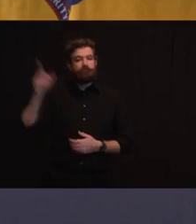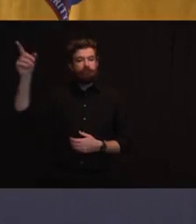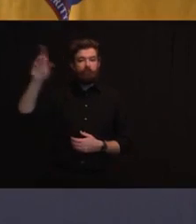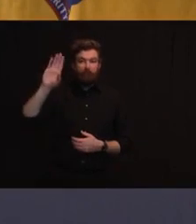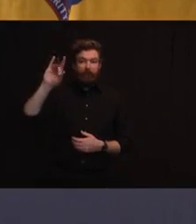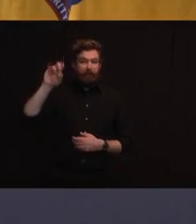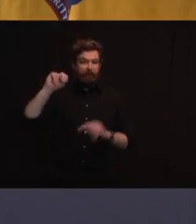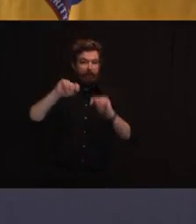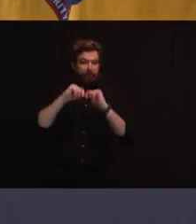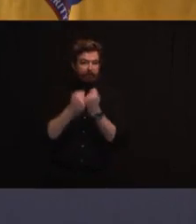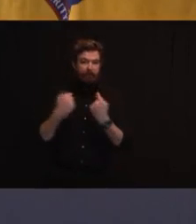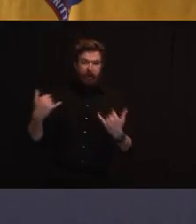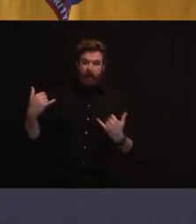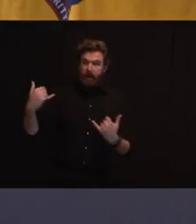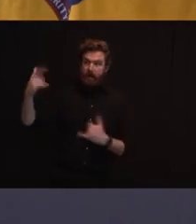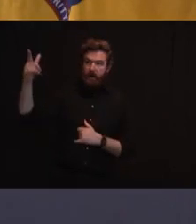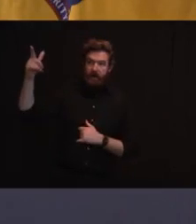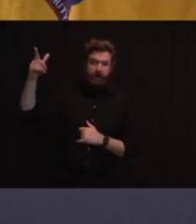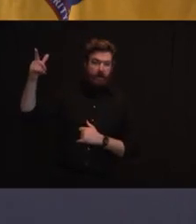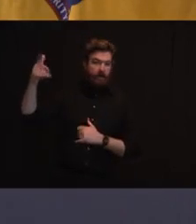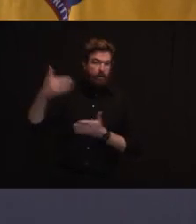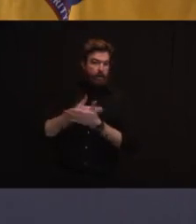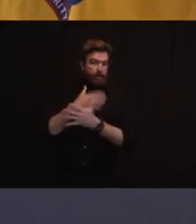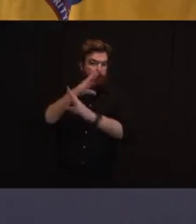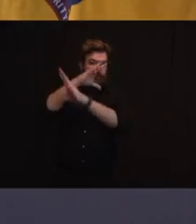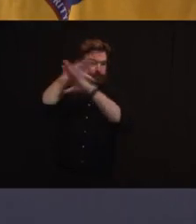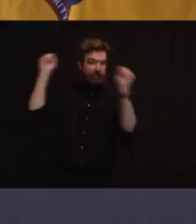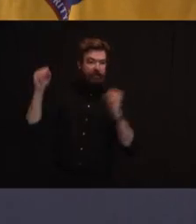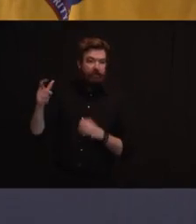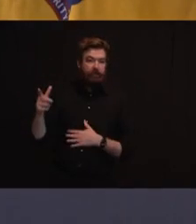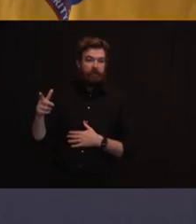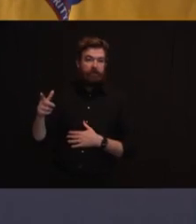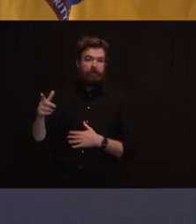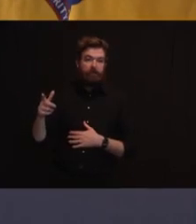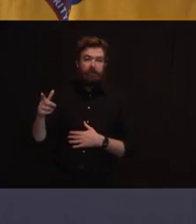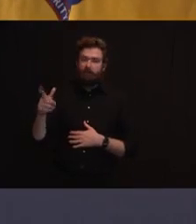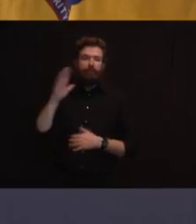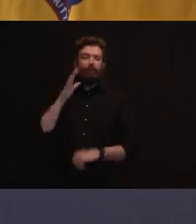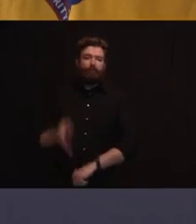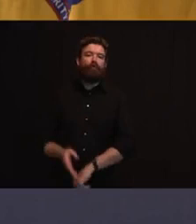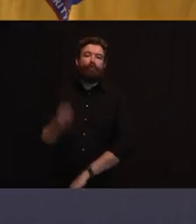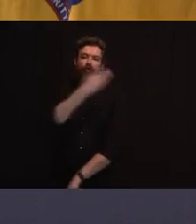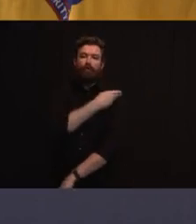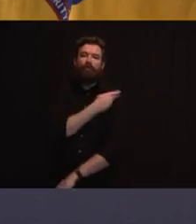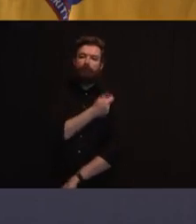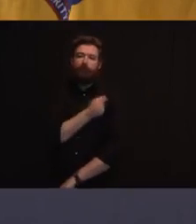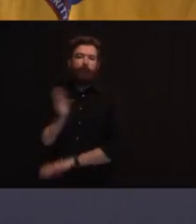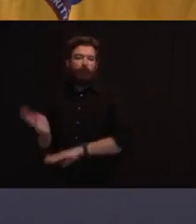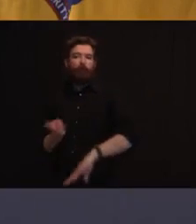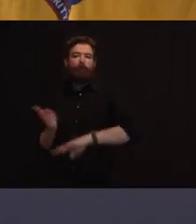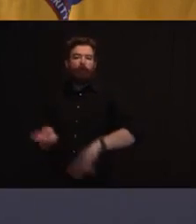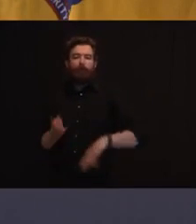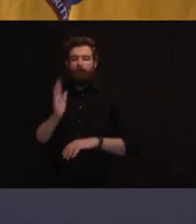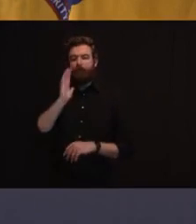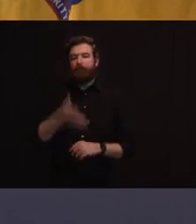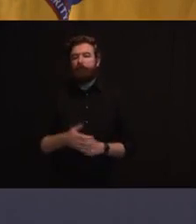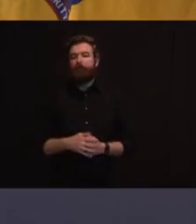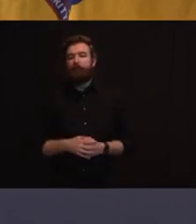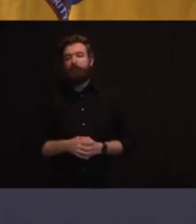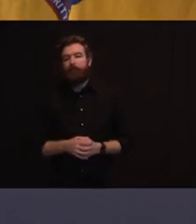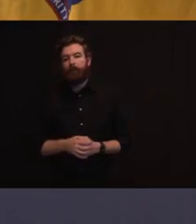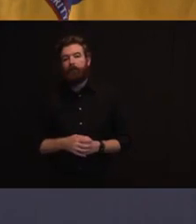federal level will be corrected. I have no doubt about that. And we're also not giving ourselves any credit, quote unquote, in